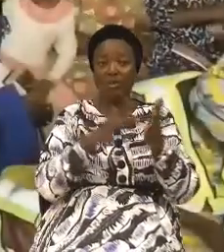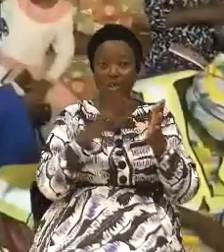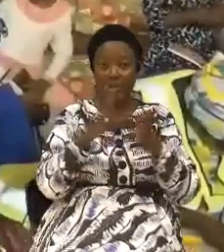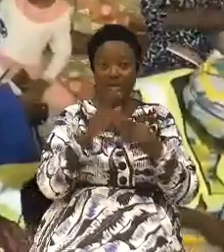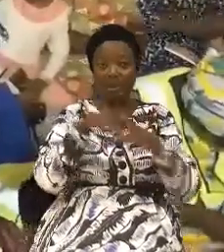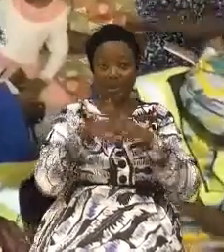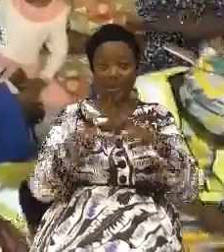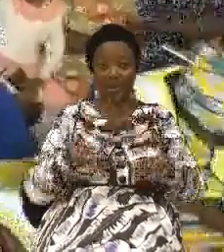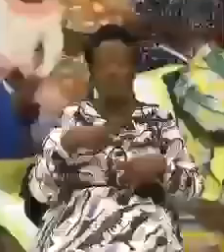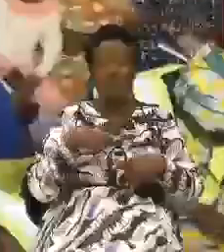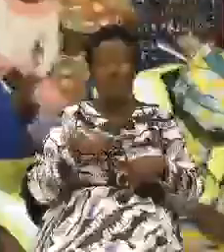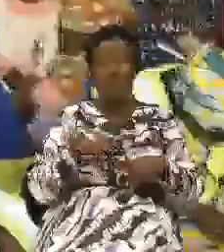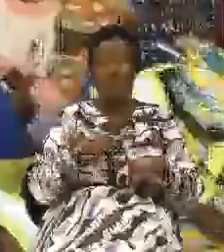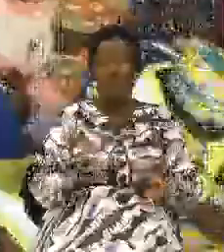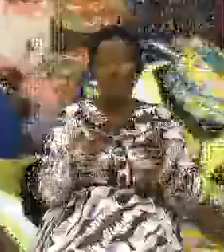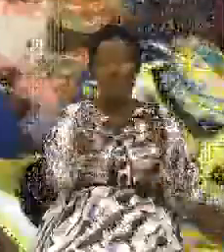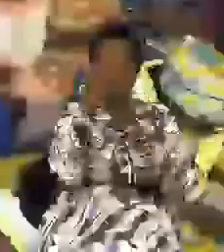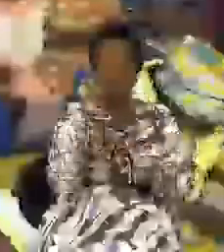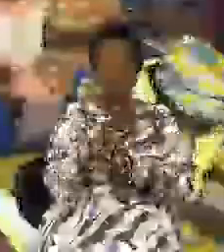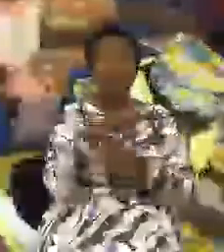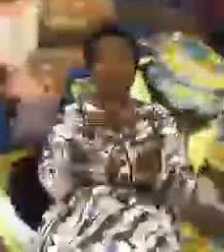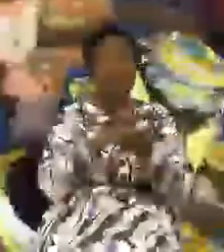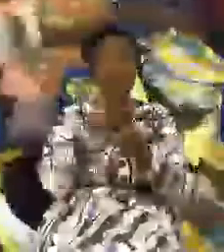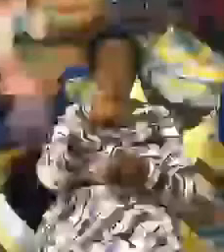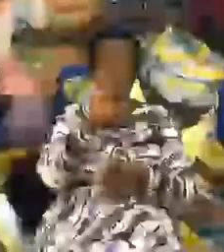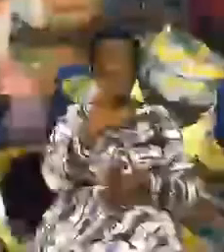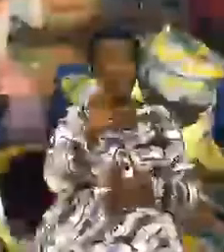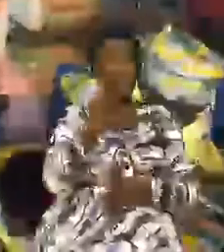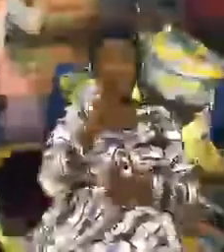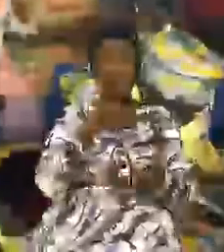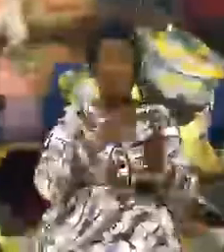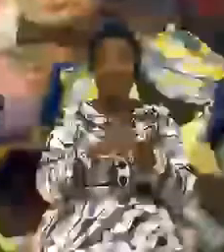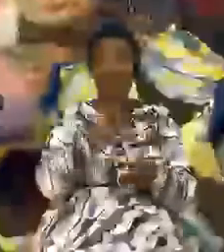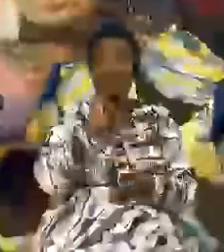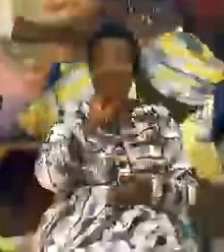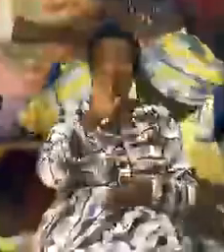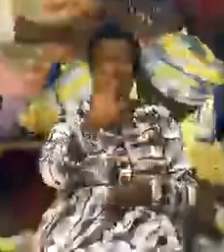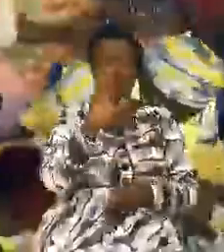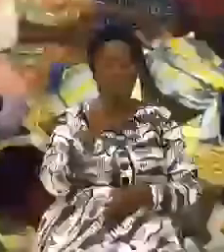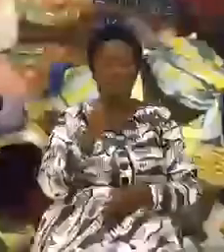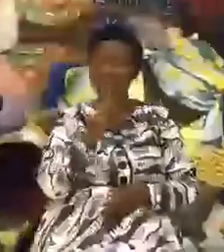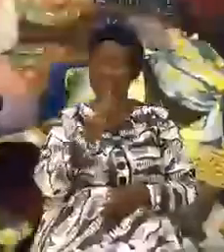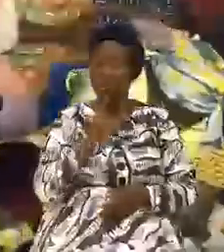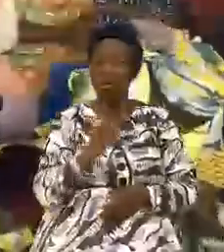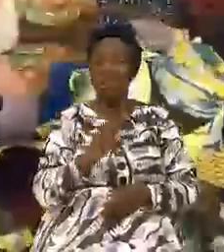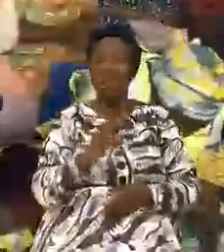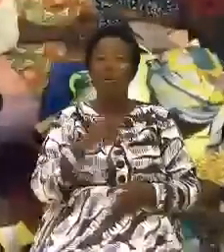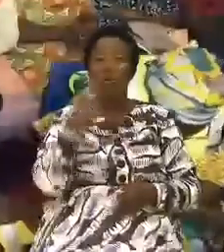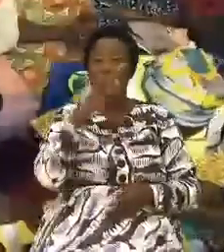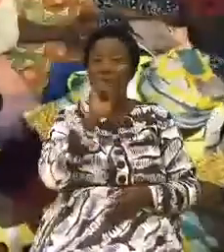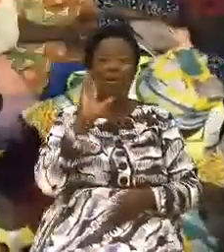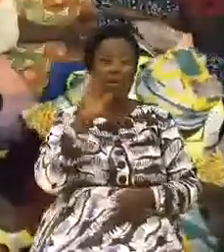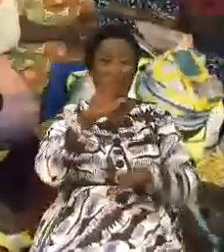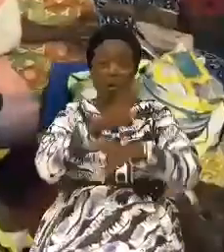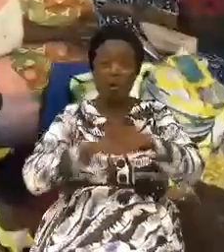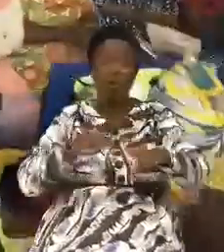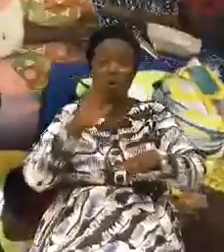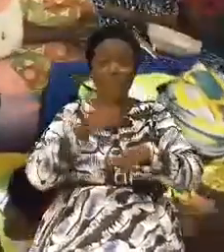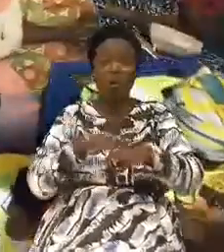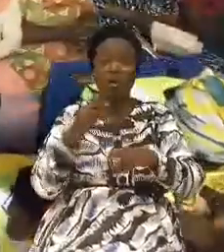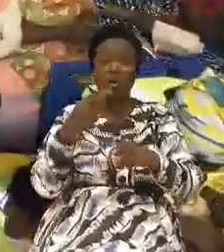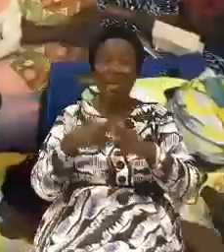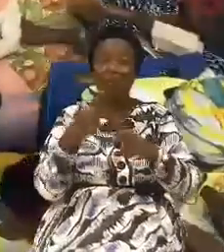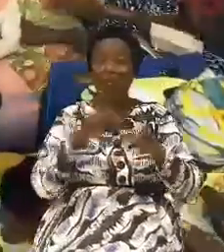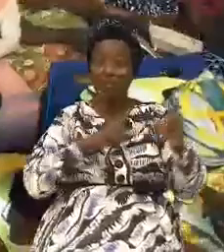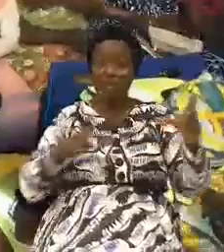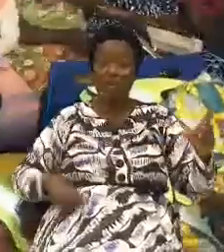It is yours. Definitely. Whosoever shall call on the name of the Lord shall be saved. Raise